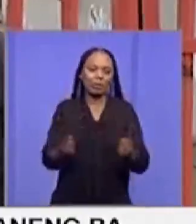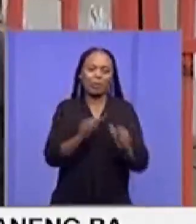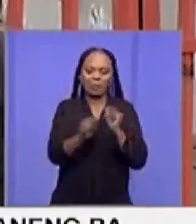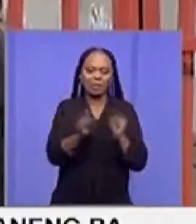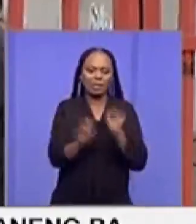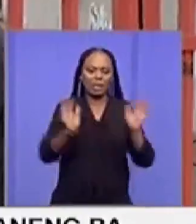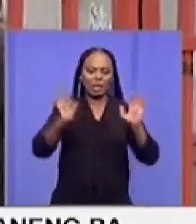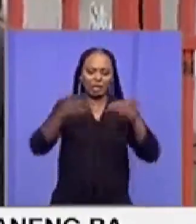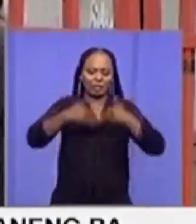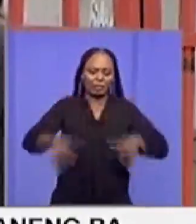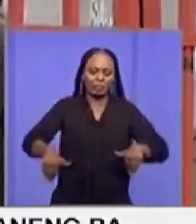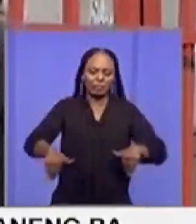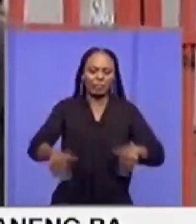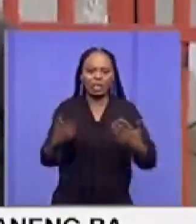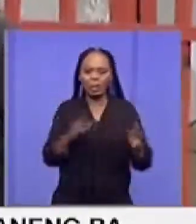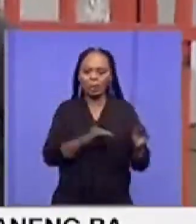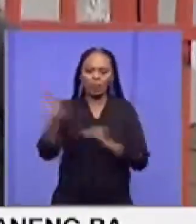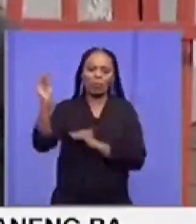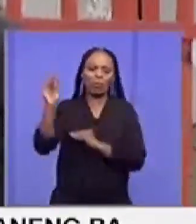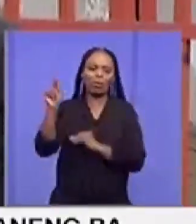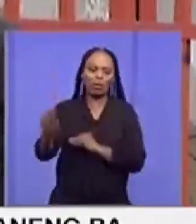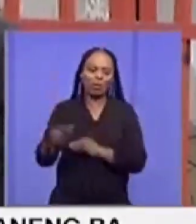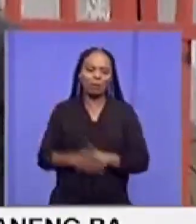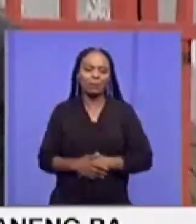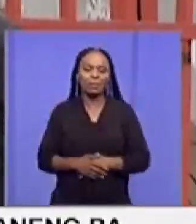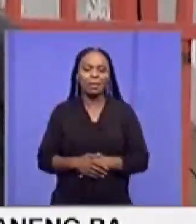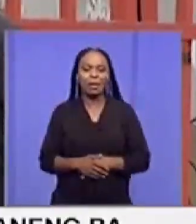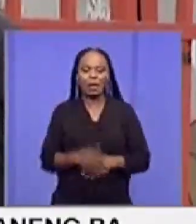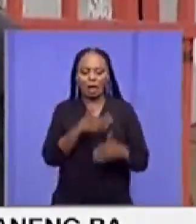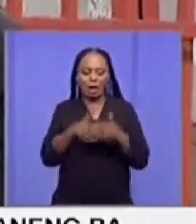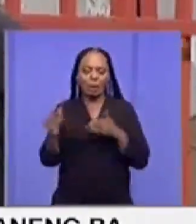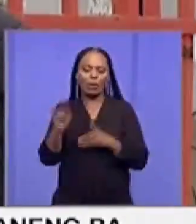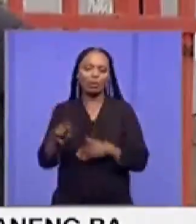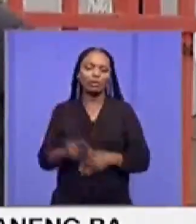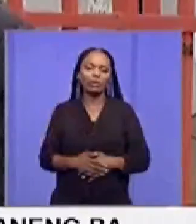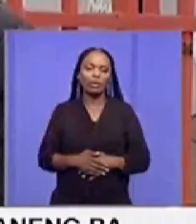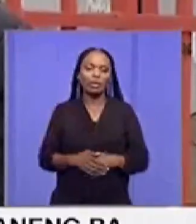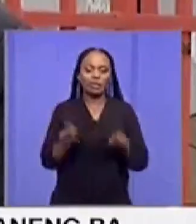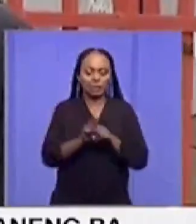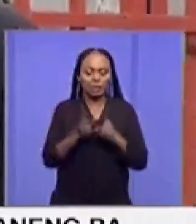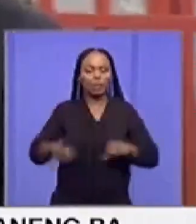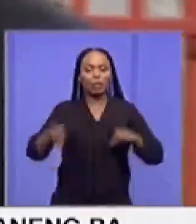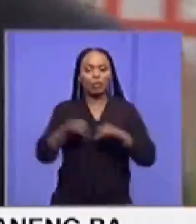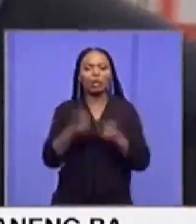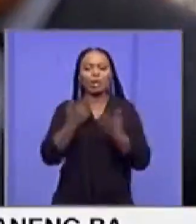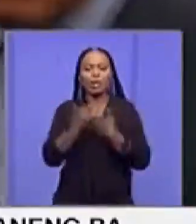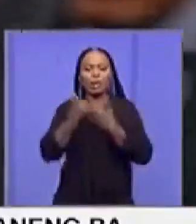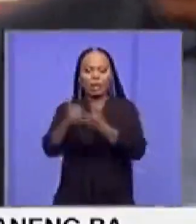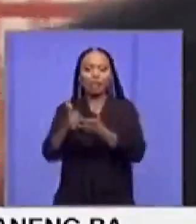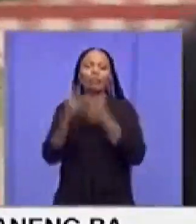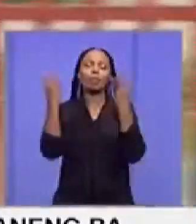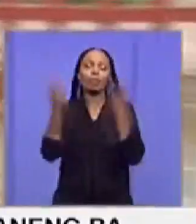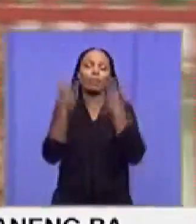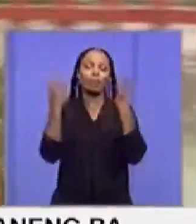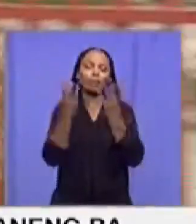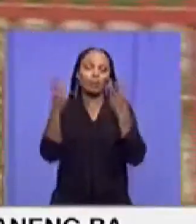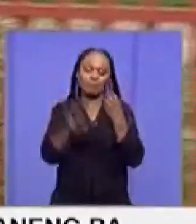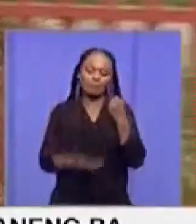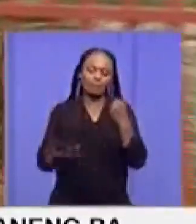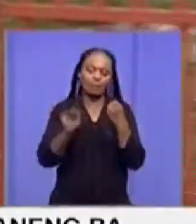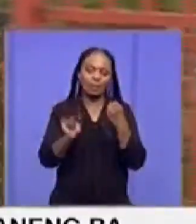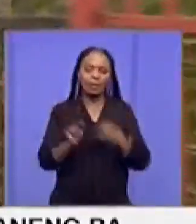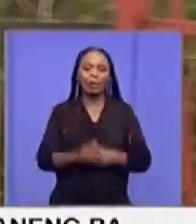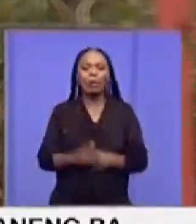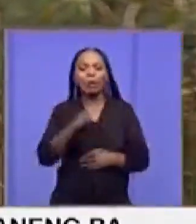phumeng jwale gore le rena re kgone gore re thušane le bona setšhaba re dira gore